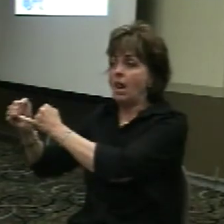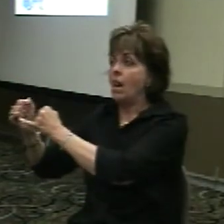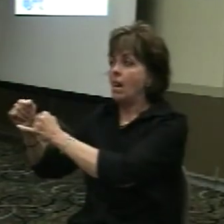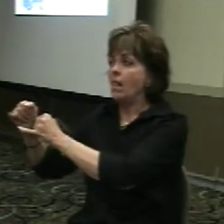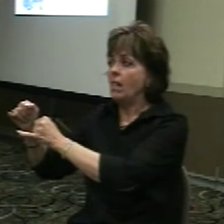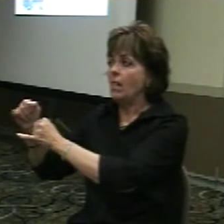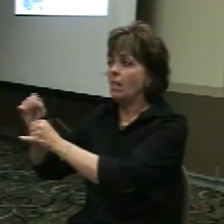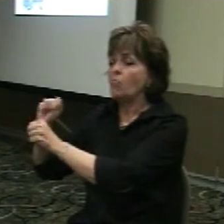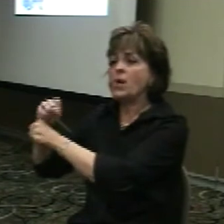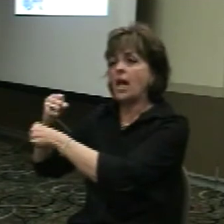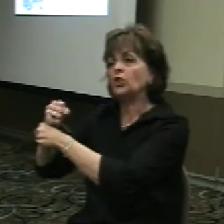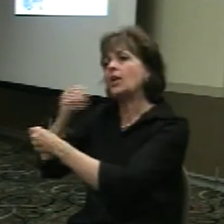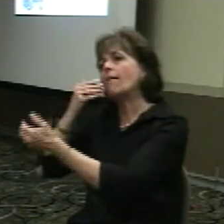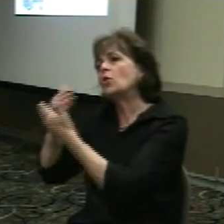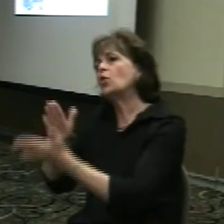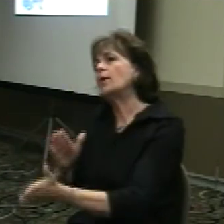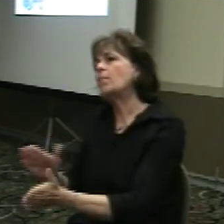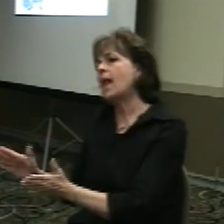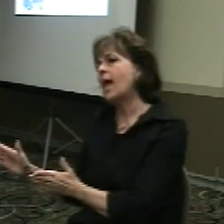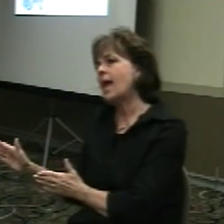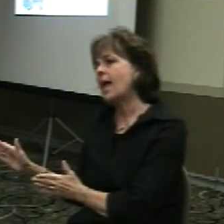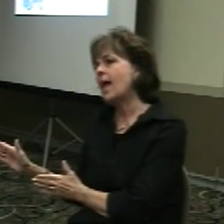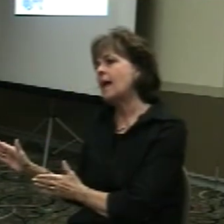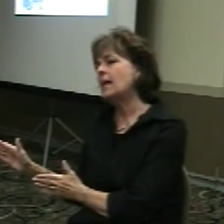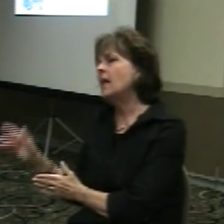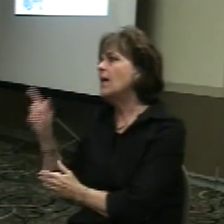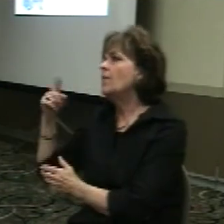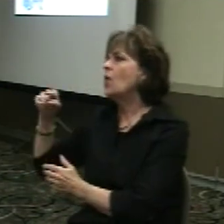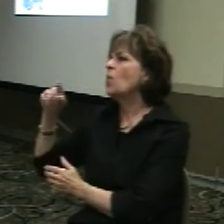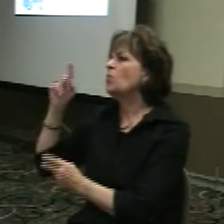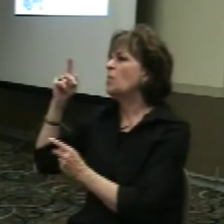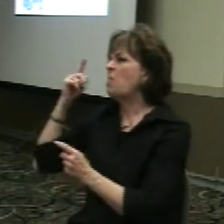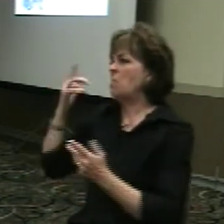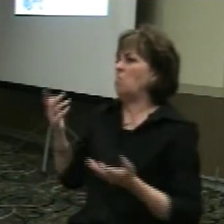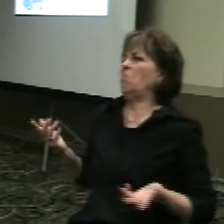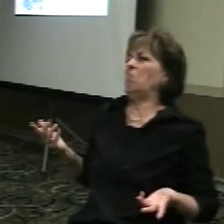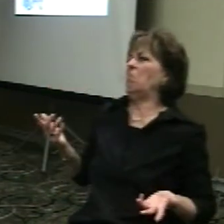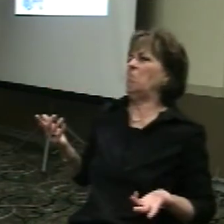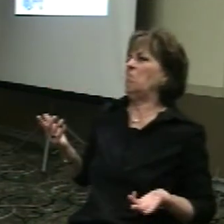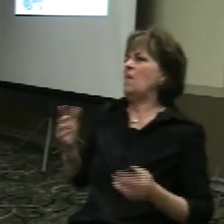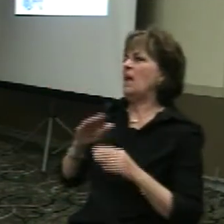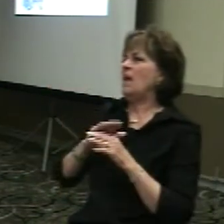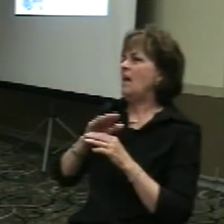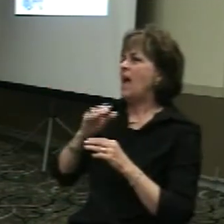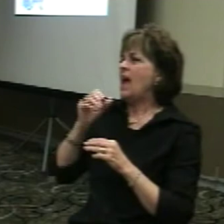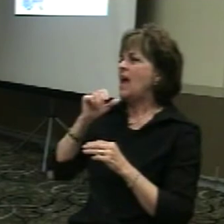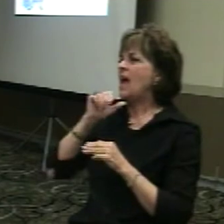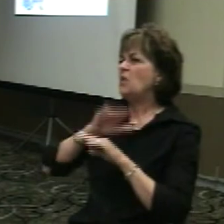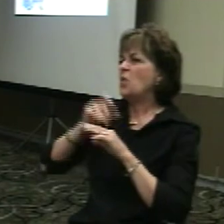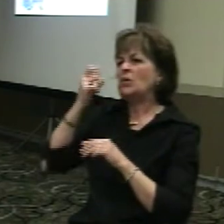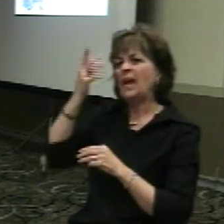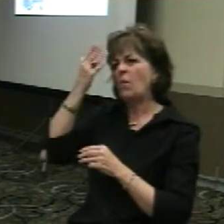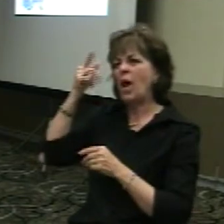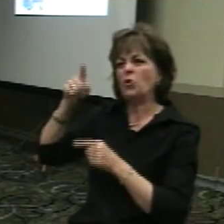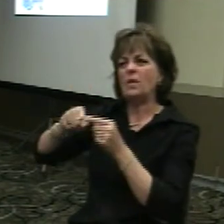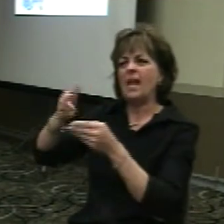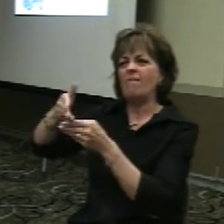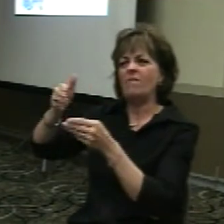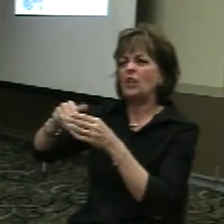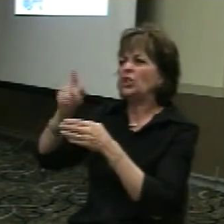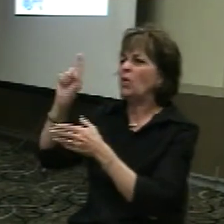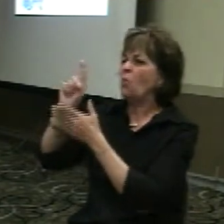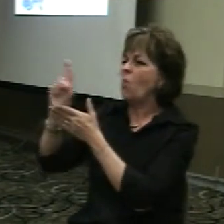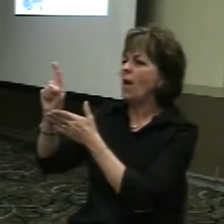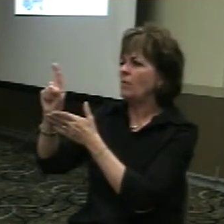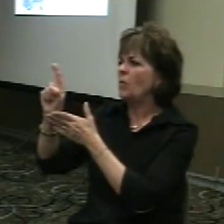of a good plan? Because there are those people who think, hey, I don't understand why you can't have this done in a week and a half.